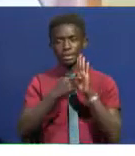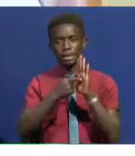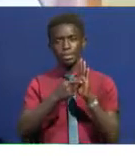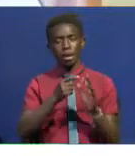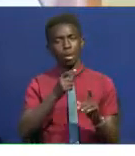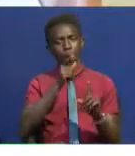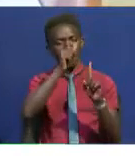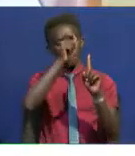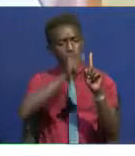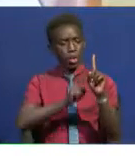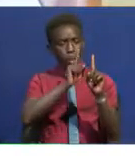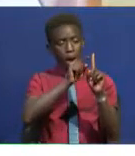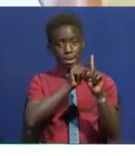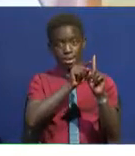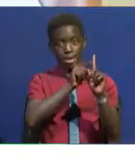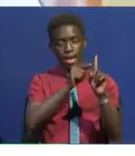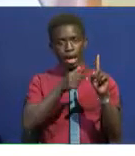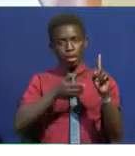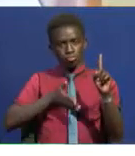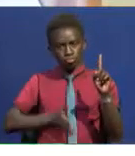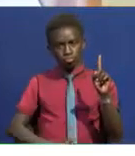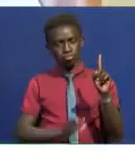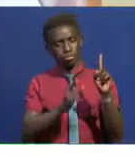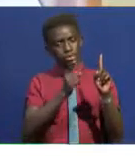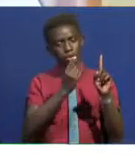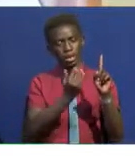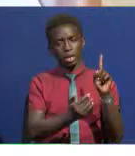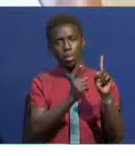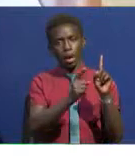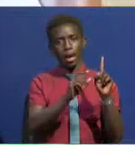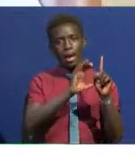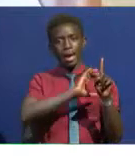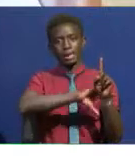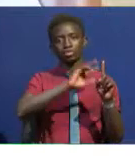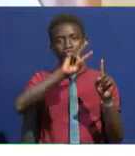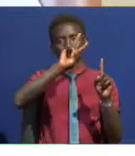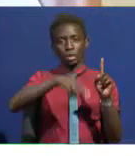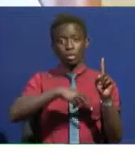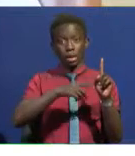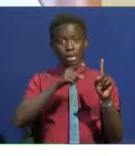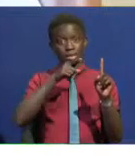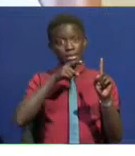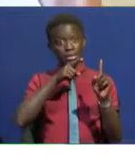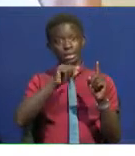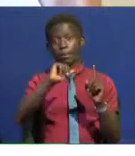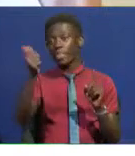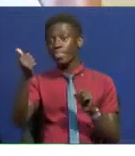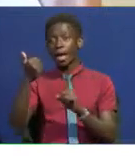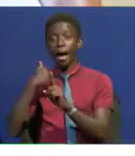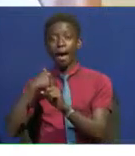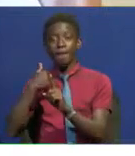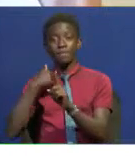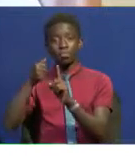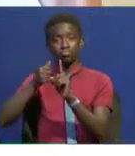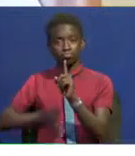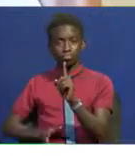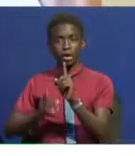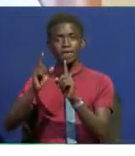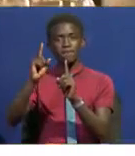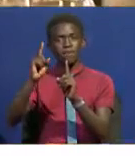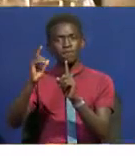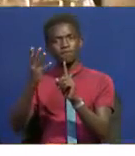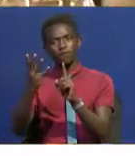who is disabled gets the 2,000. That one with four or five or six still gets